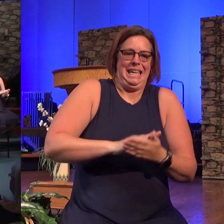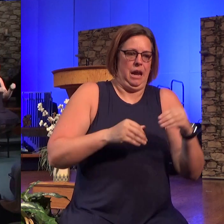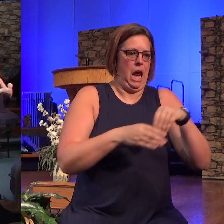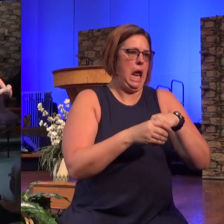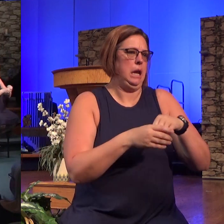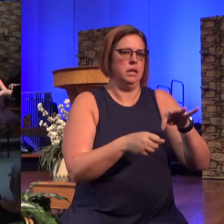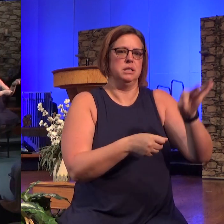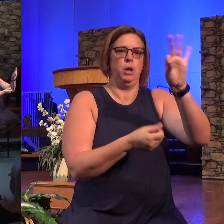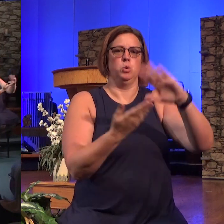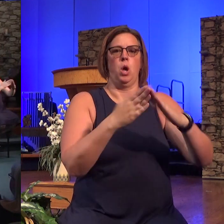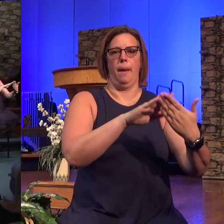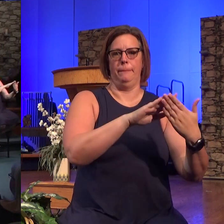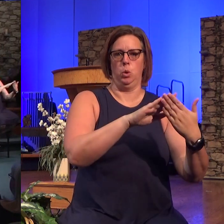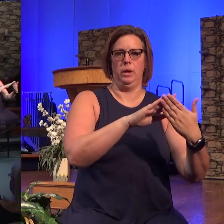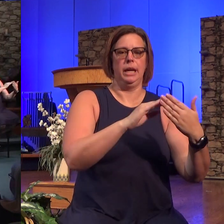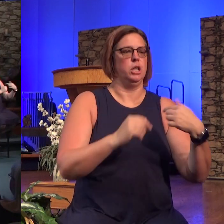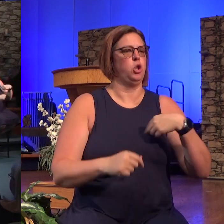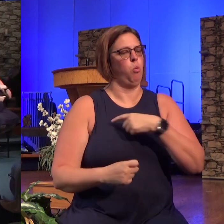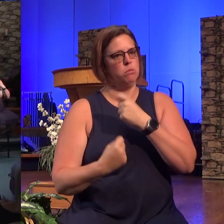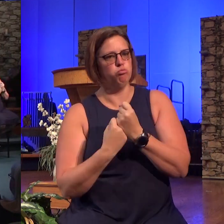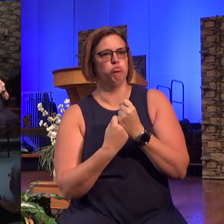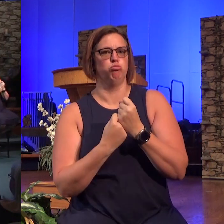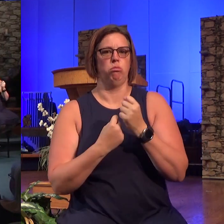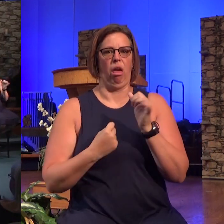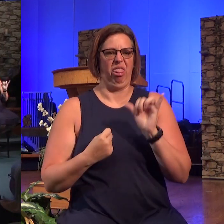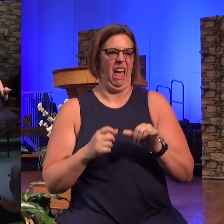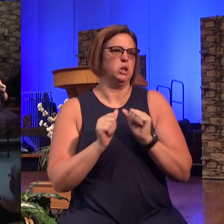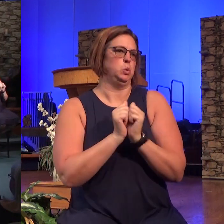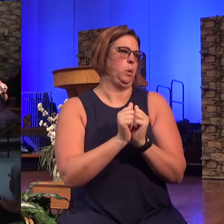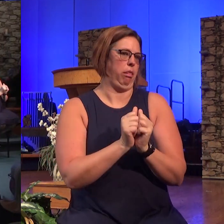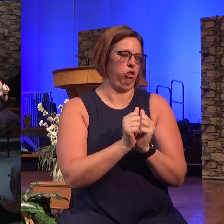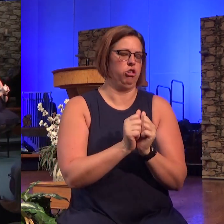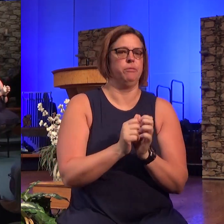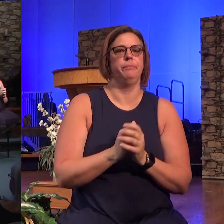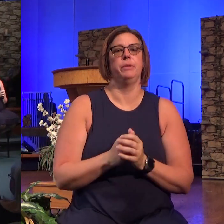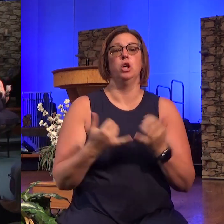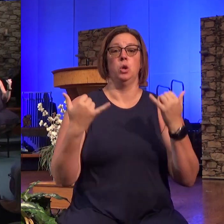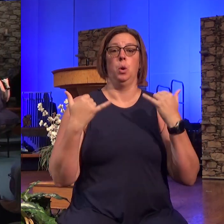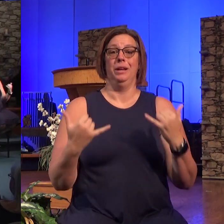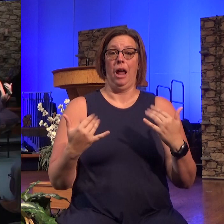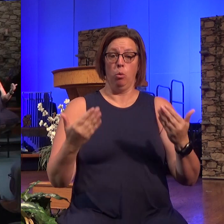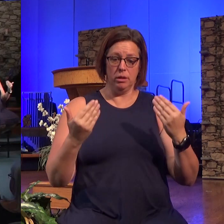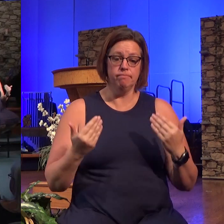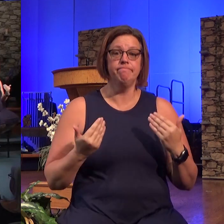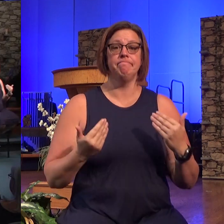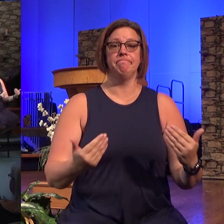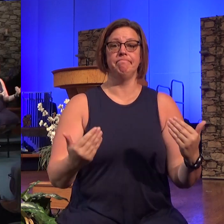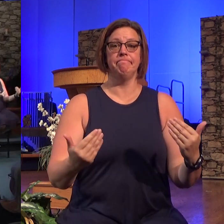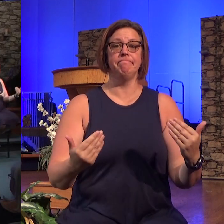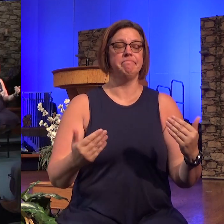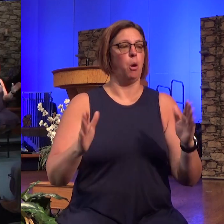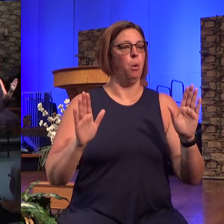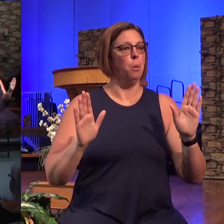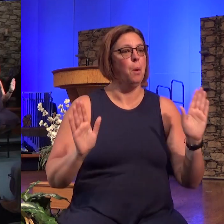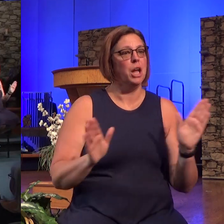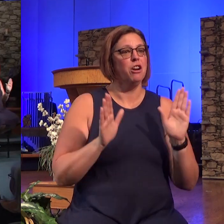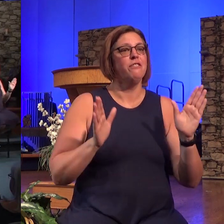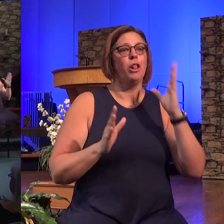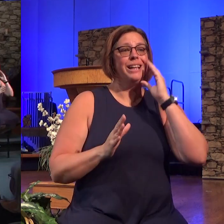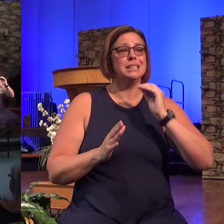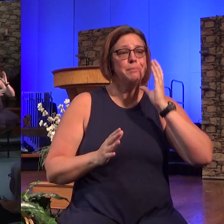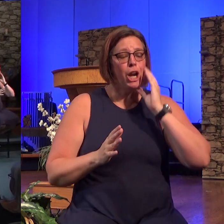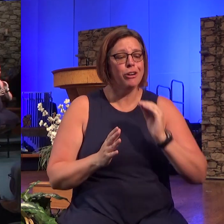And so we stand in the fullness of that together. And we step now through the wonderful experience of our service